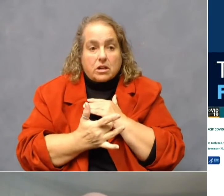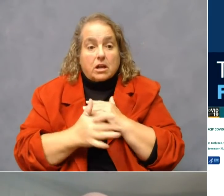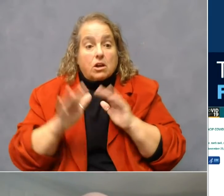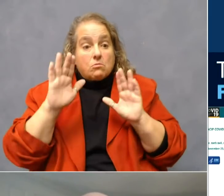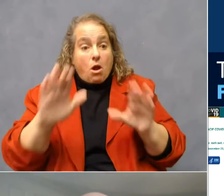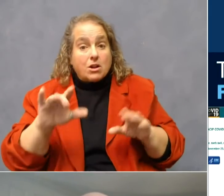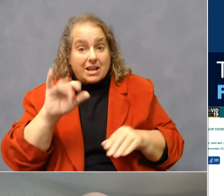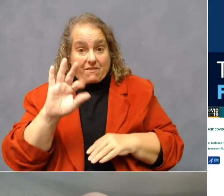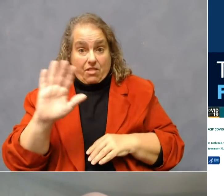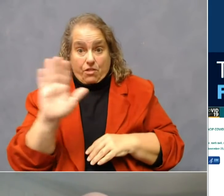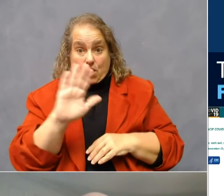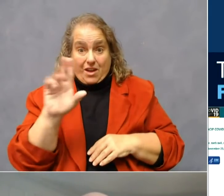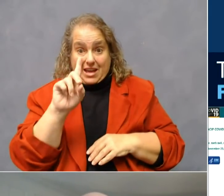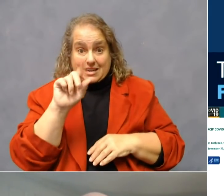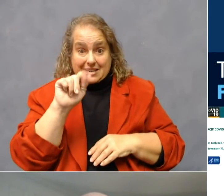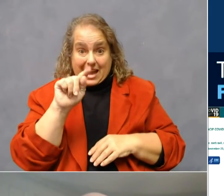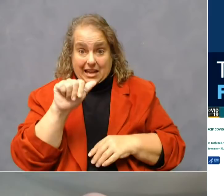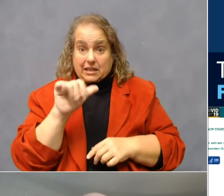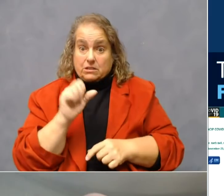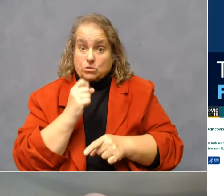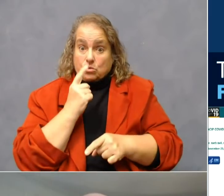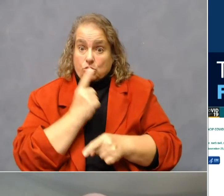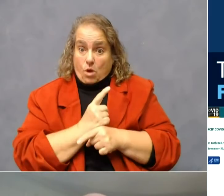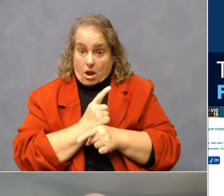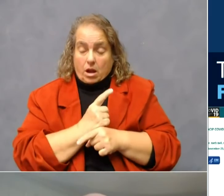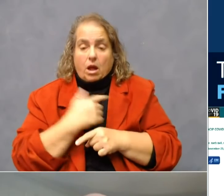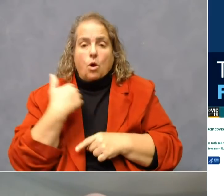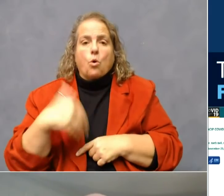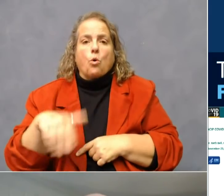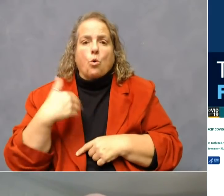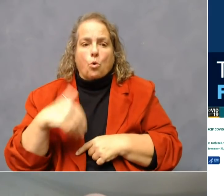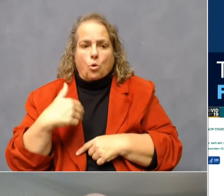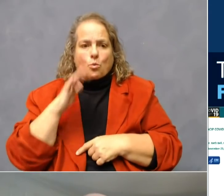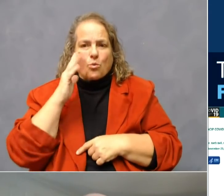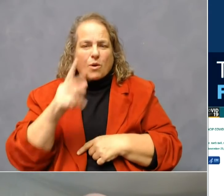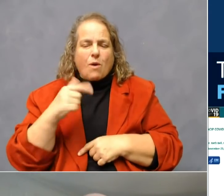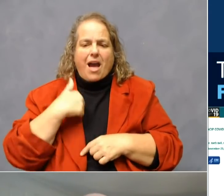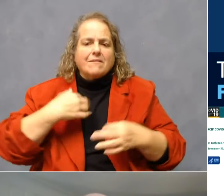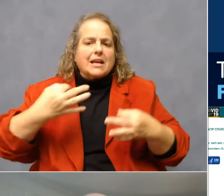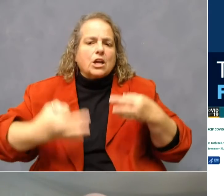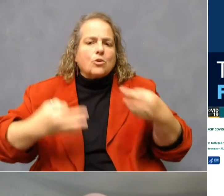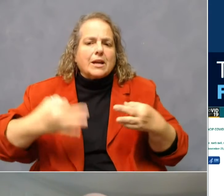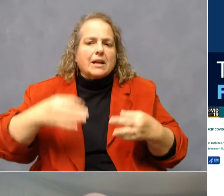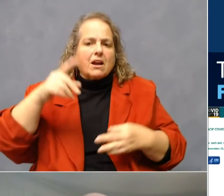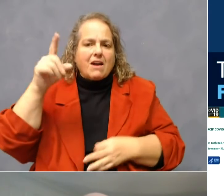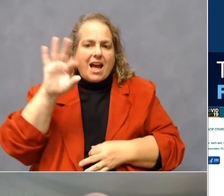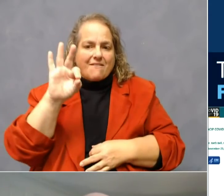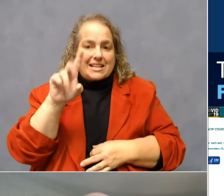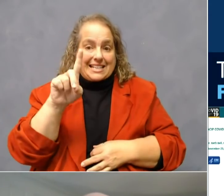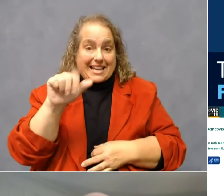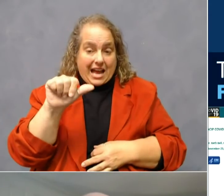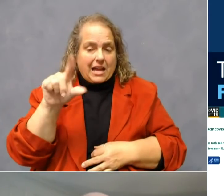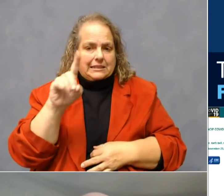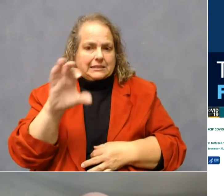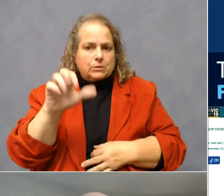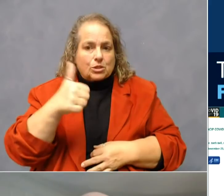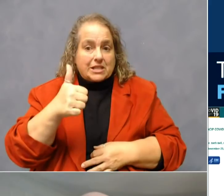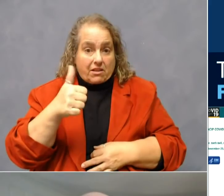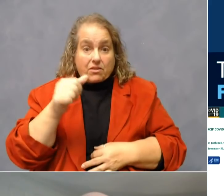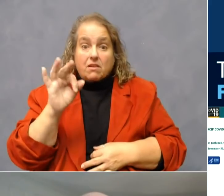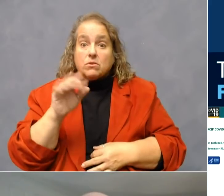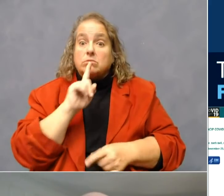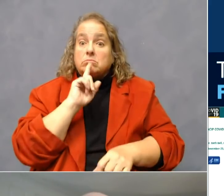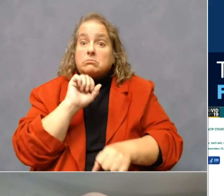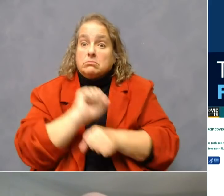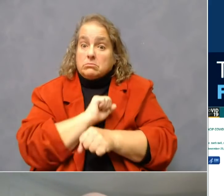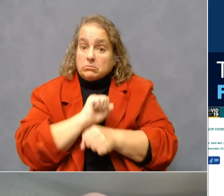the FDA hearing on December 10th, if these are 95% effective, that is absolutely remarkable,